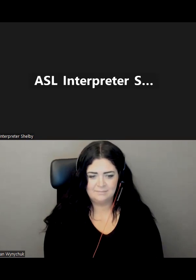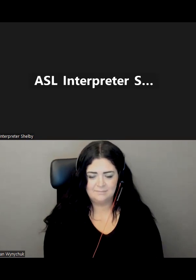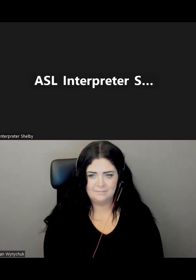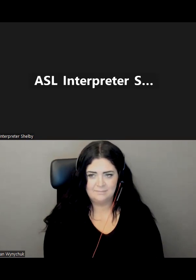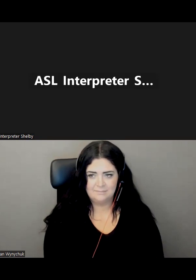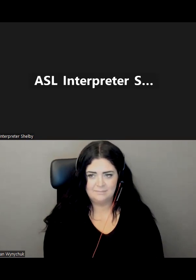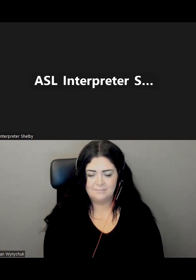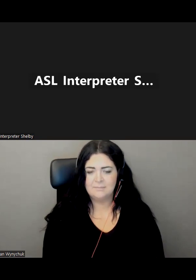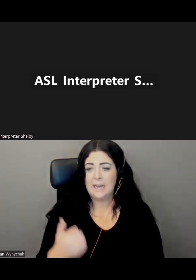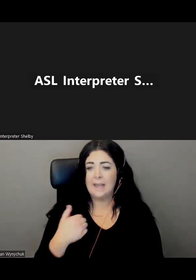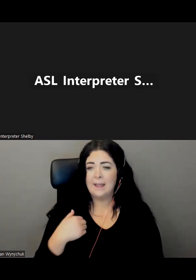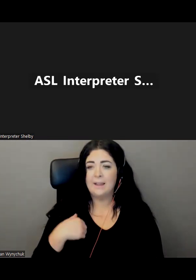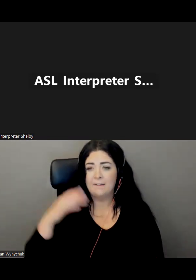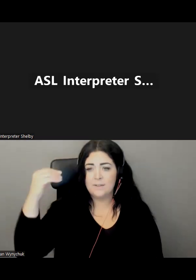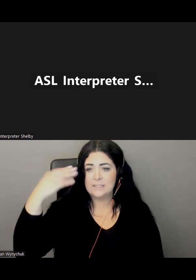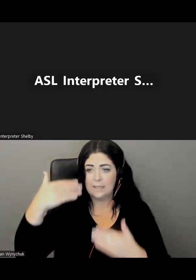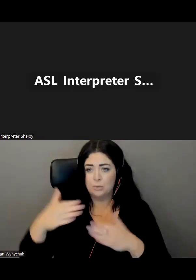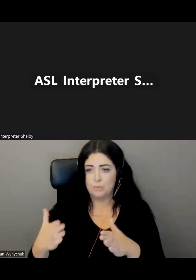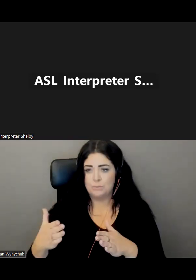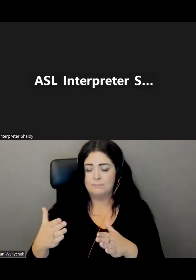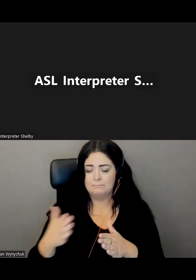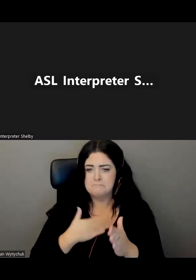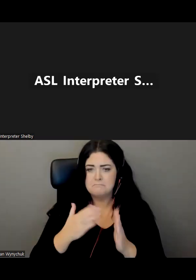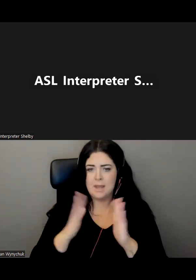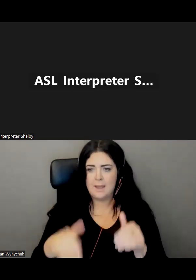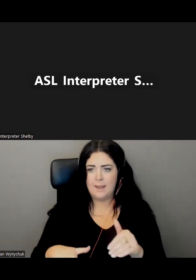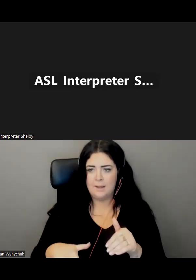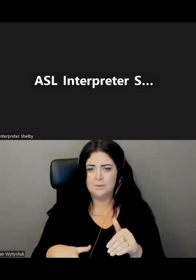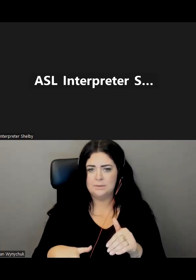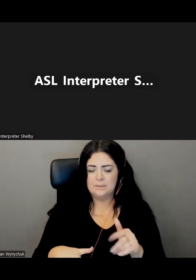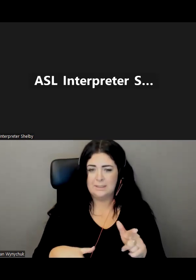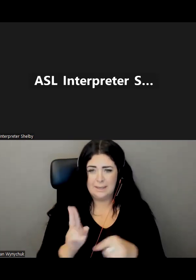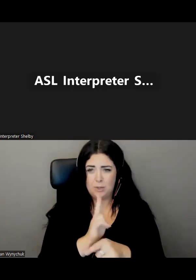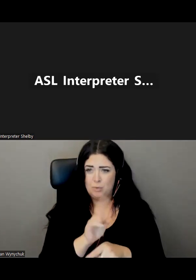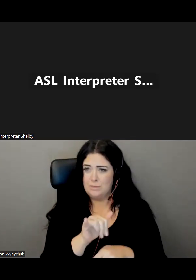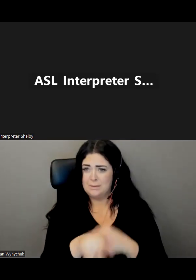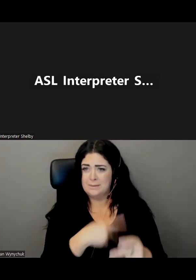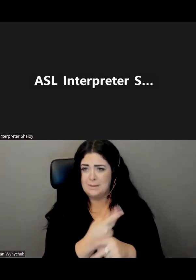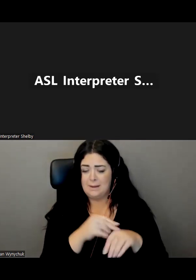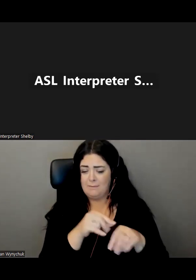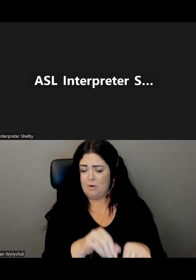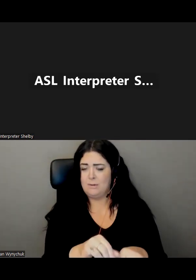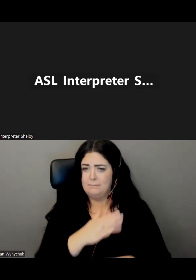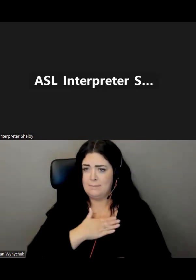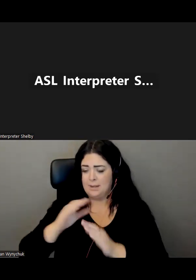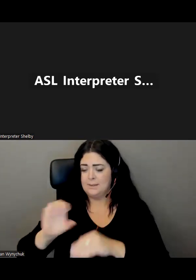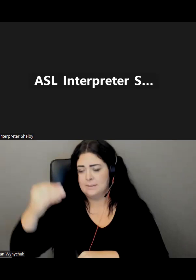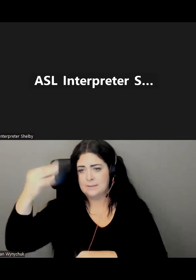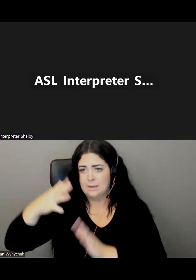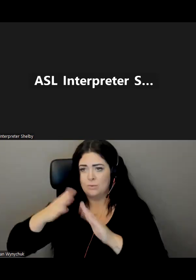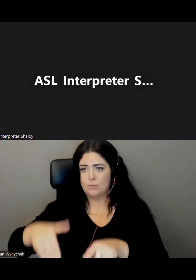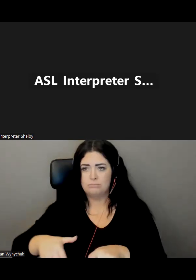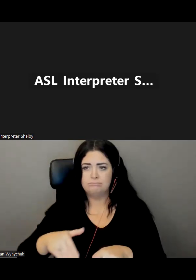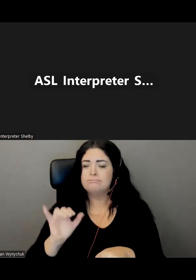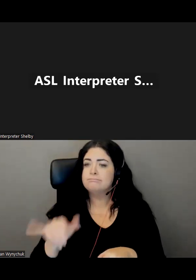I use some of these growth in a sunroom on the top of the table there? Absolutely. A sunroom is amazing